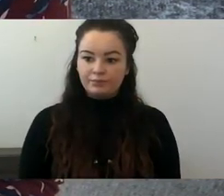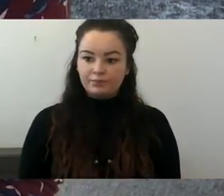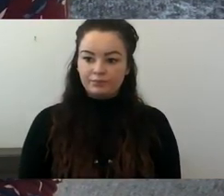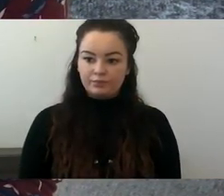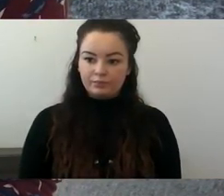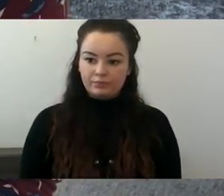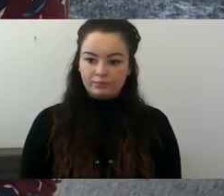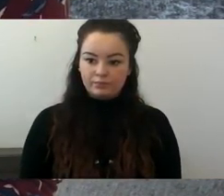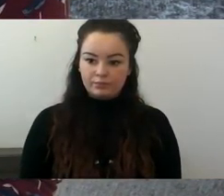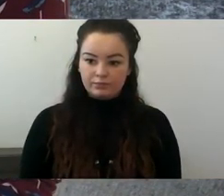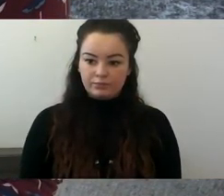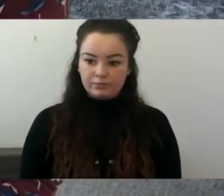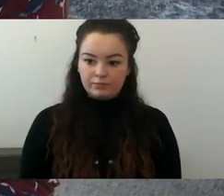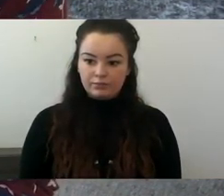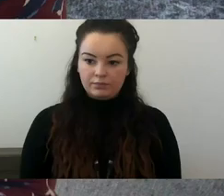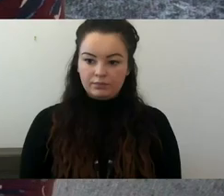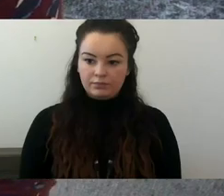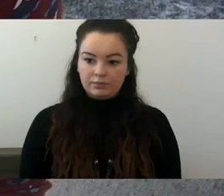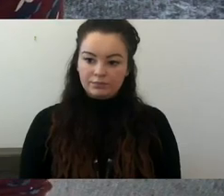outside.